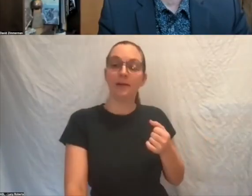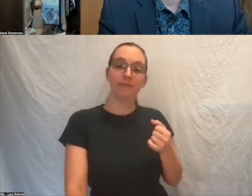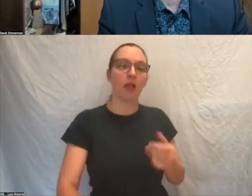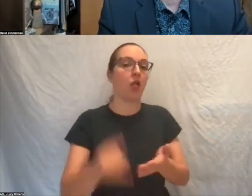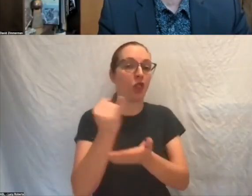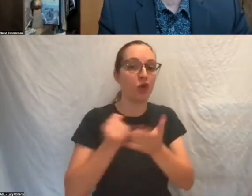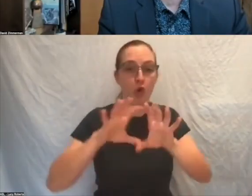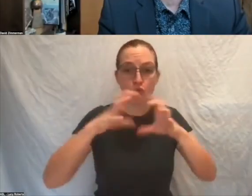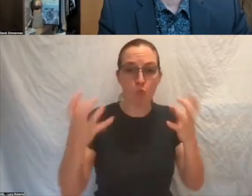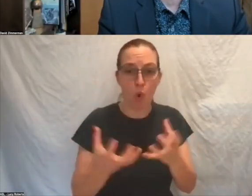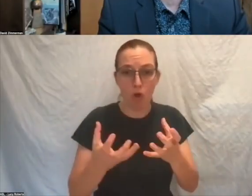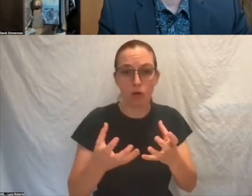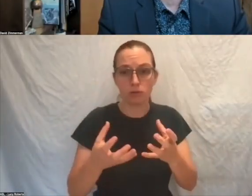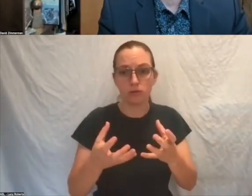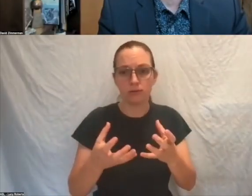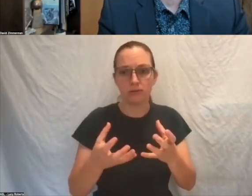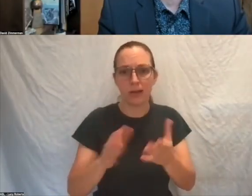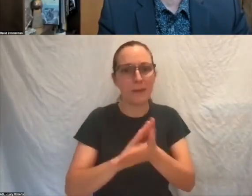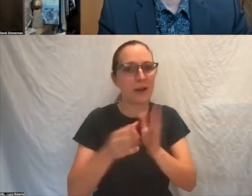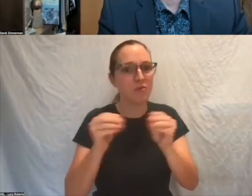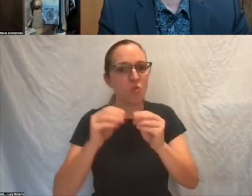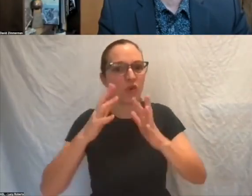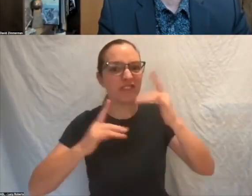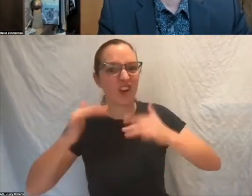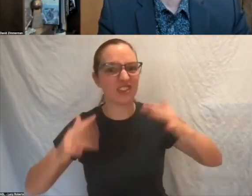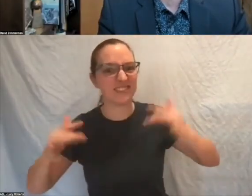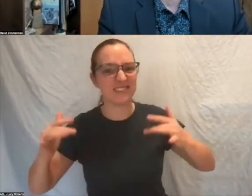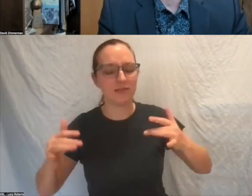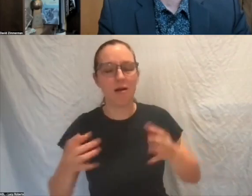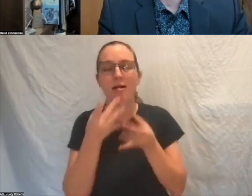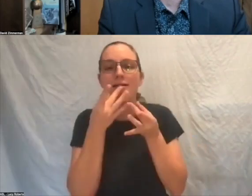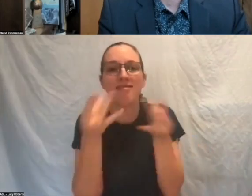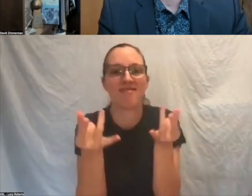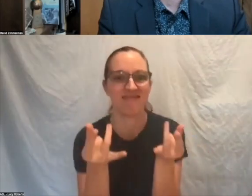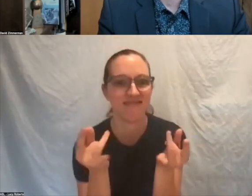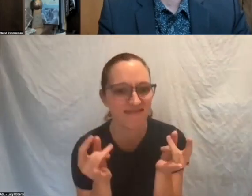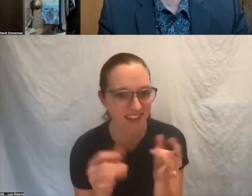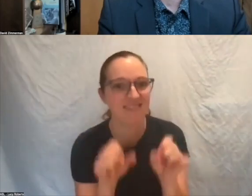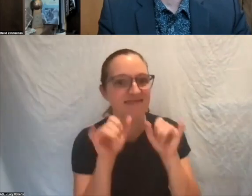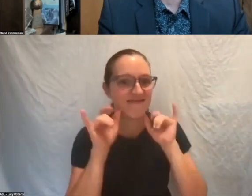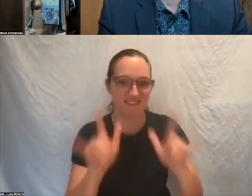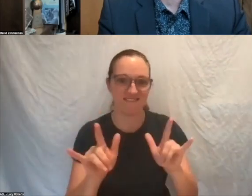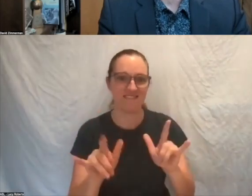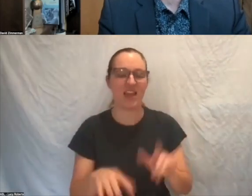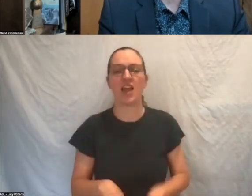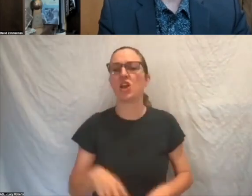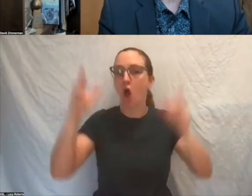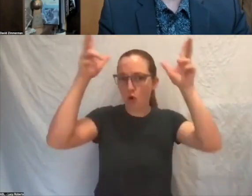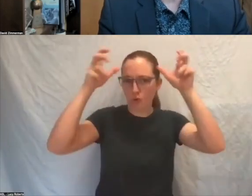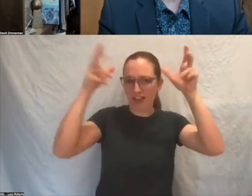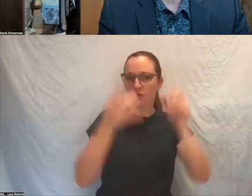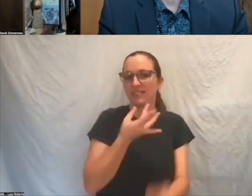world as a whole is getting more diverse, and it's just delicious. And Really, Wicked was a